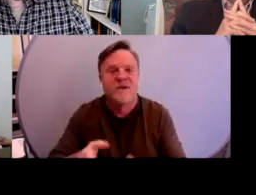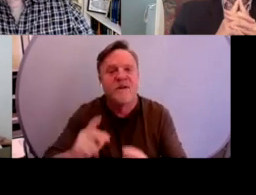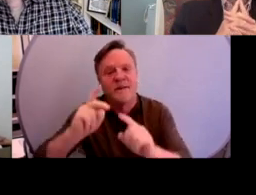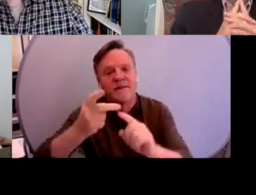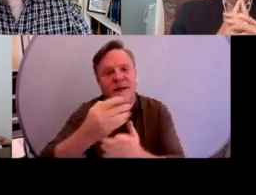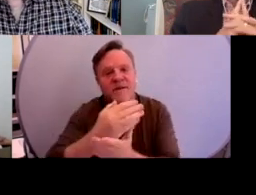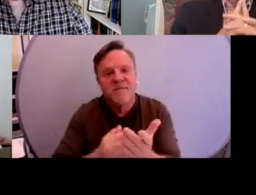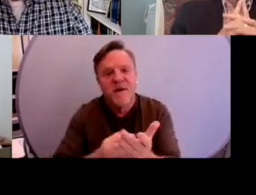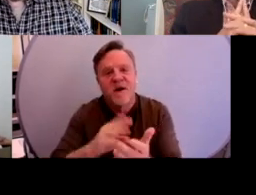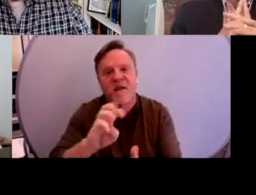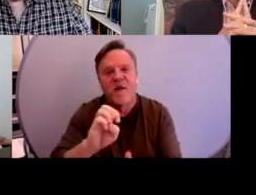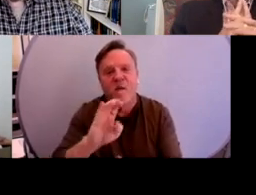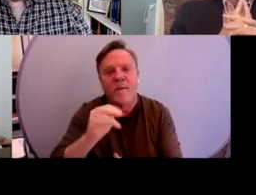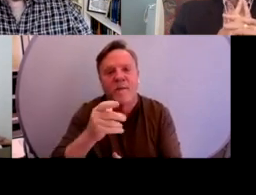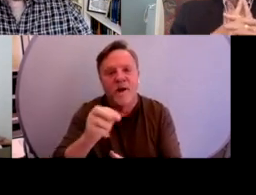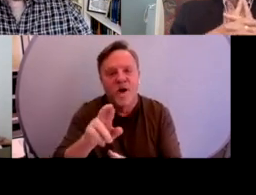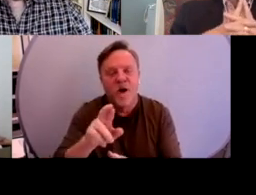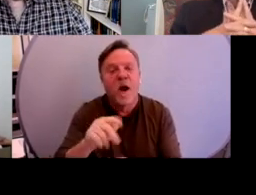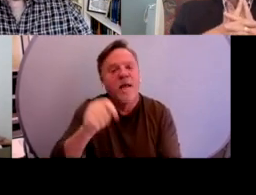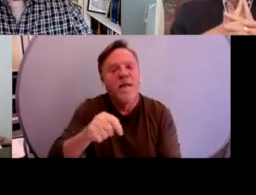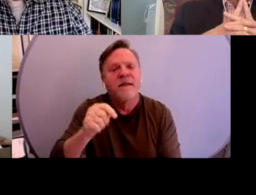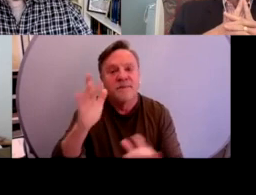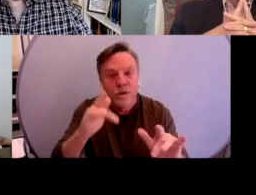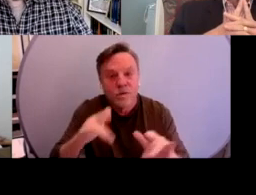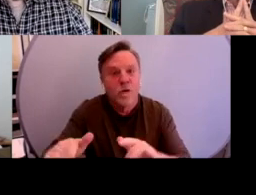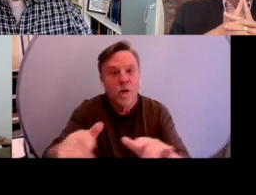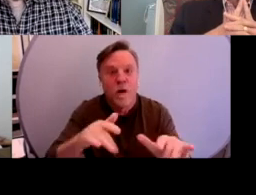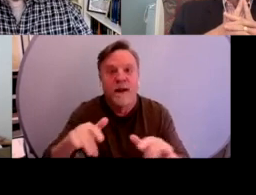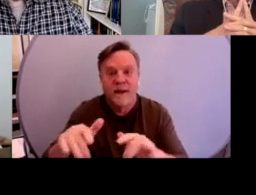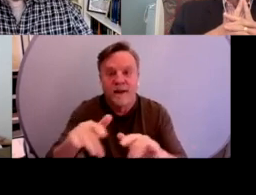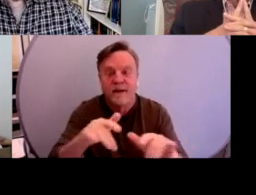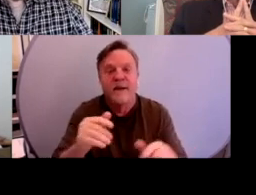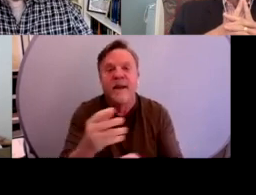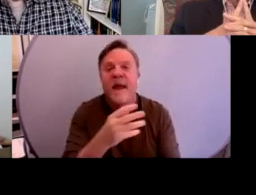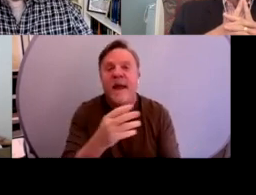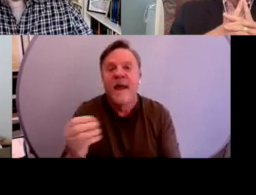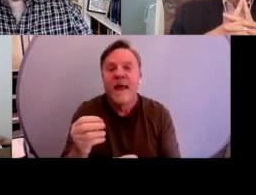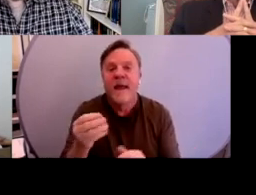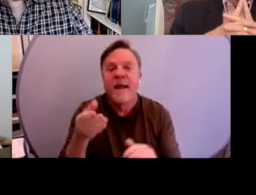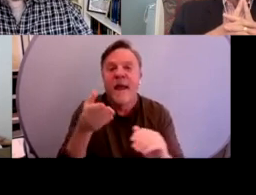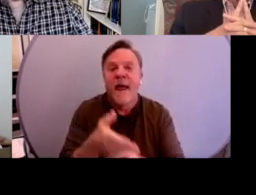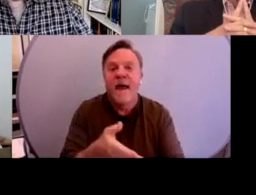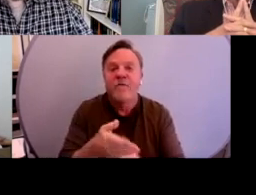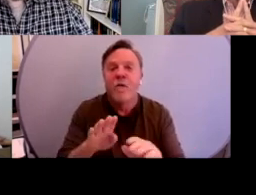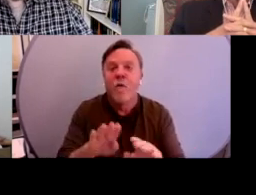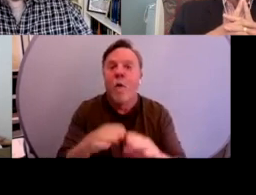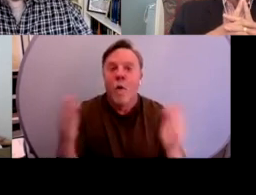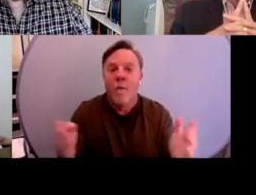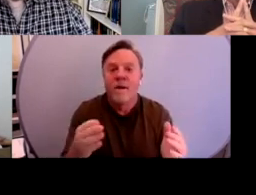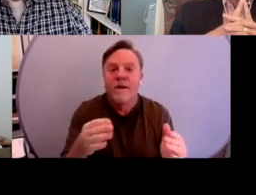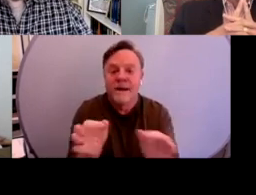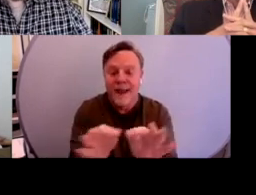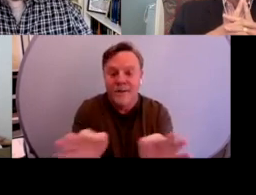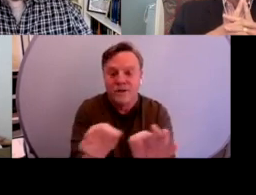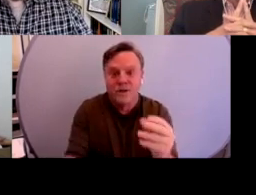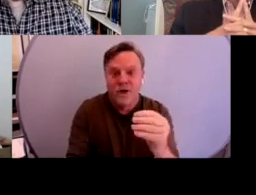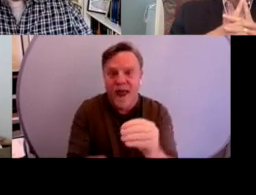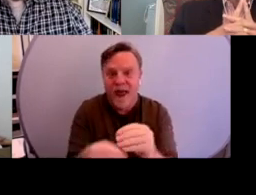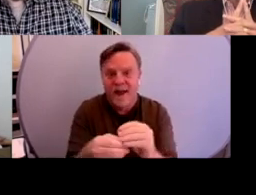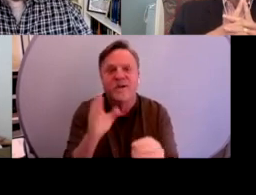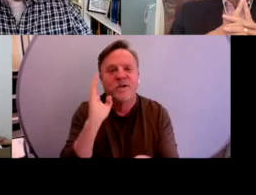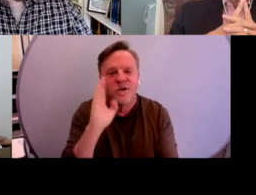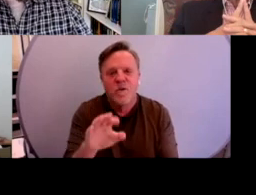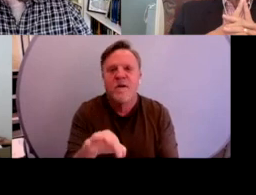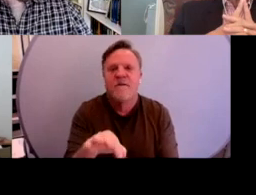this webinar. The webinar is being recorded, and after open captions are added, you will find